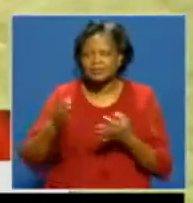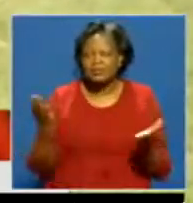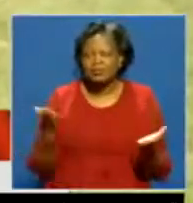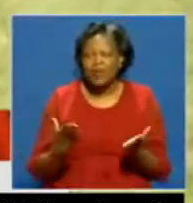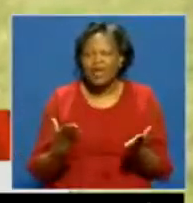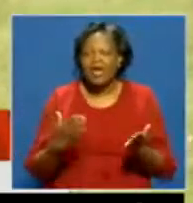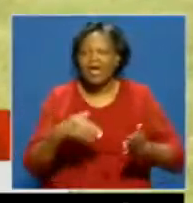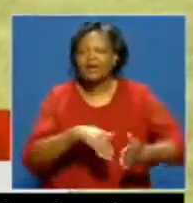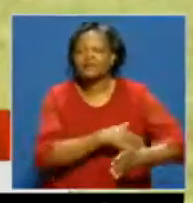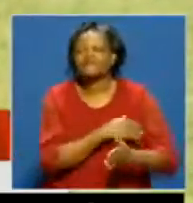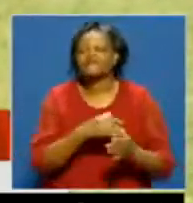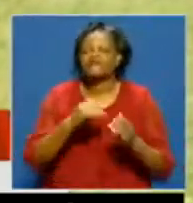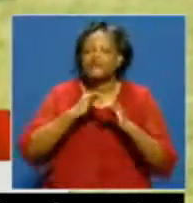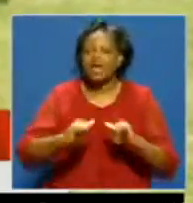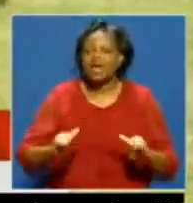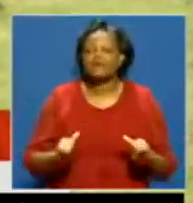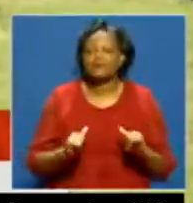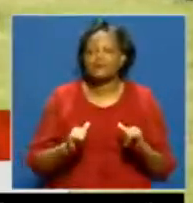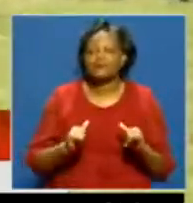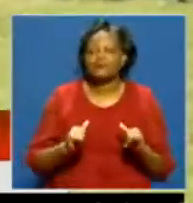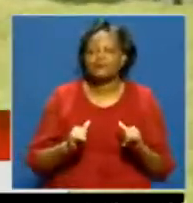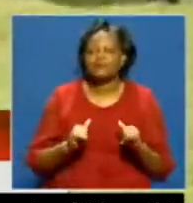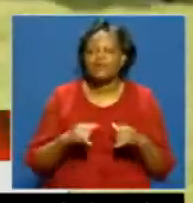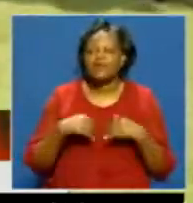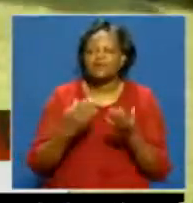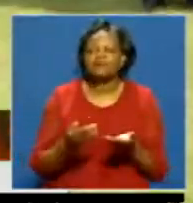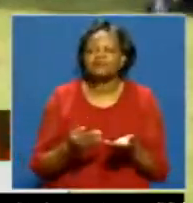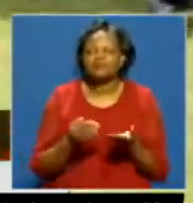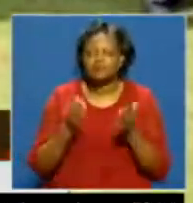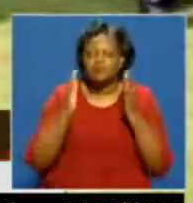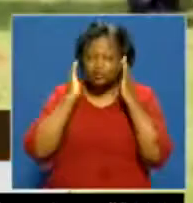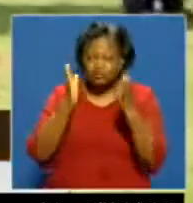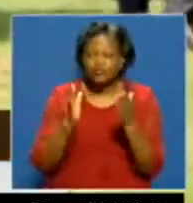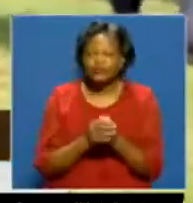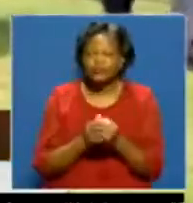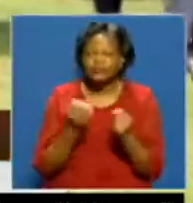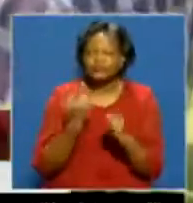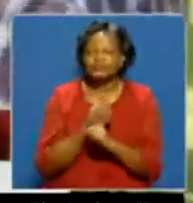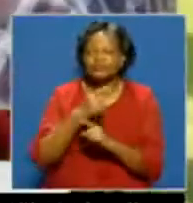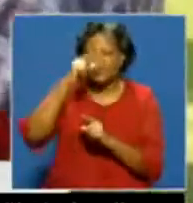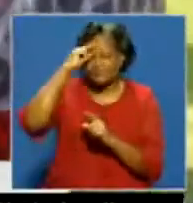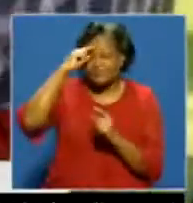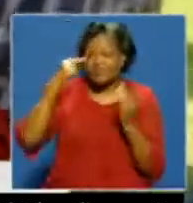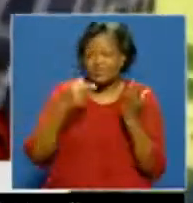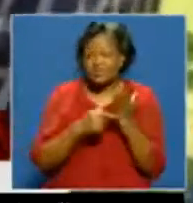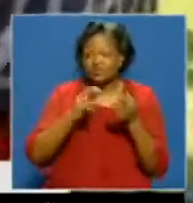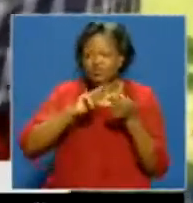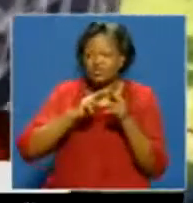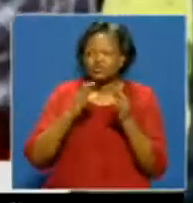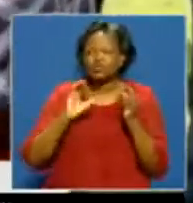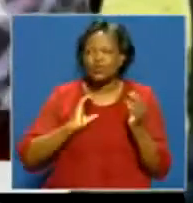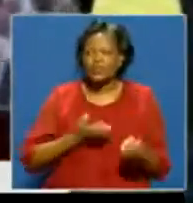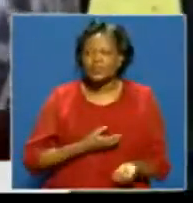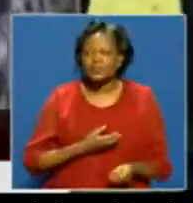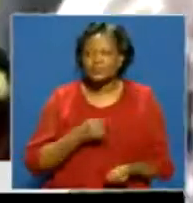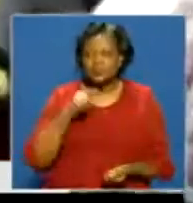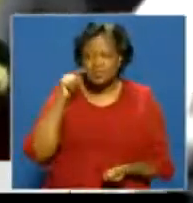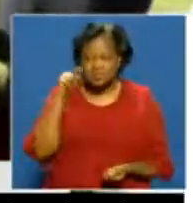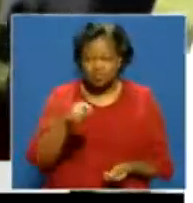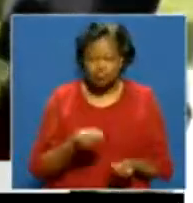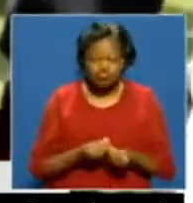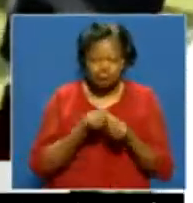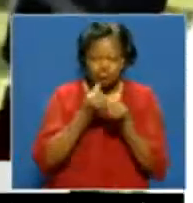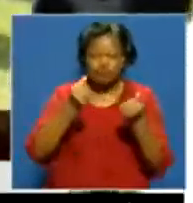has attracted the attention of the Intergovernmental Technical Relations Committee. The move is an effort to solve the